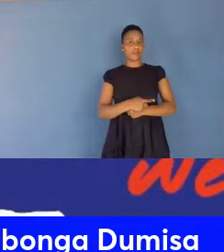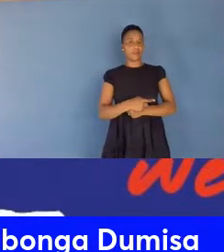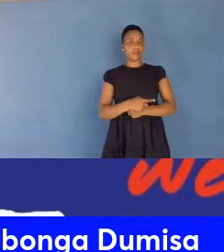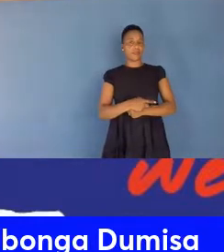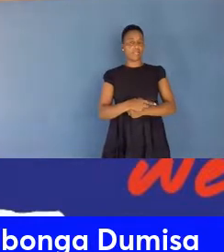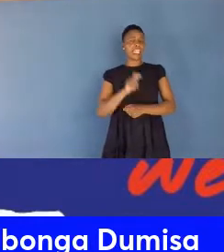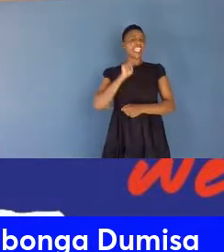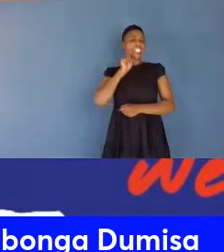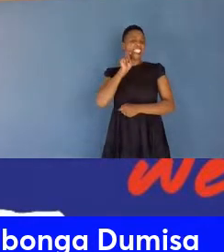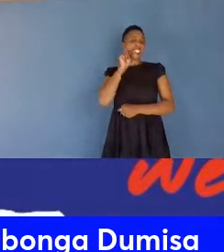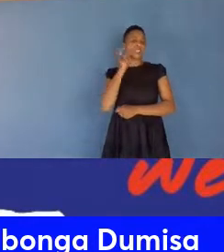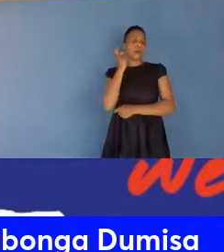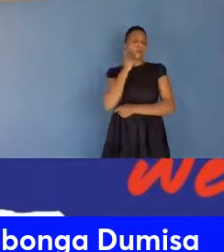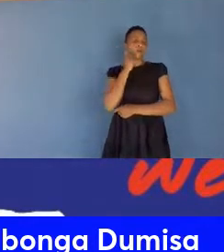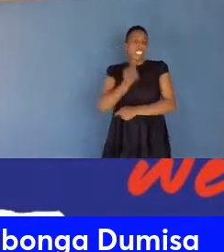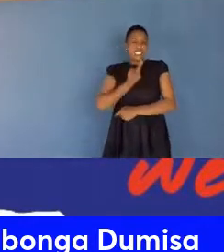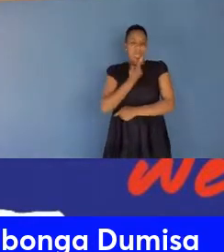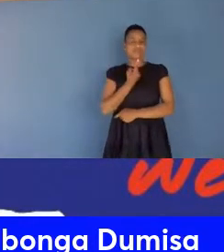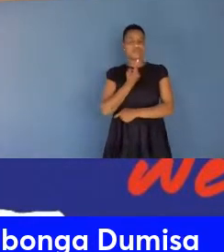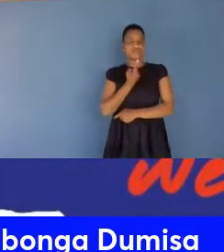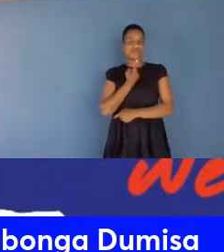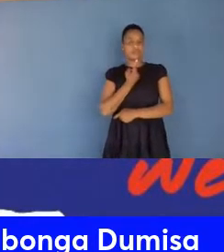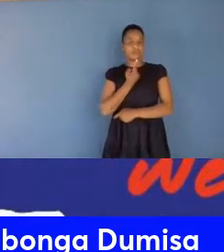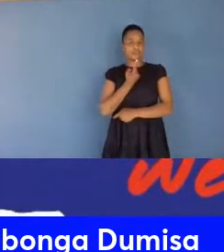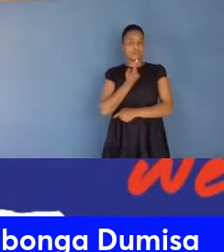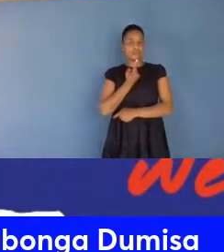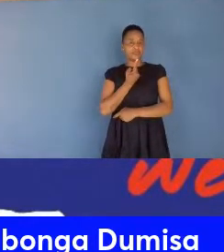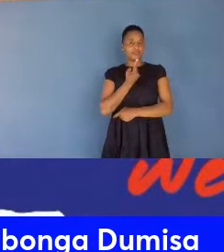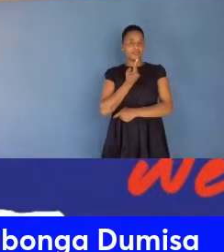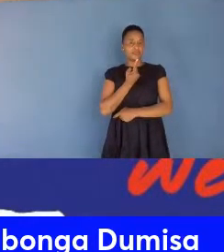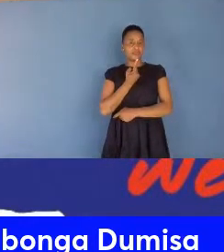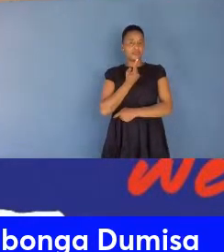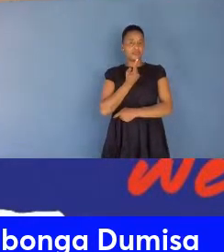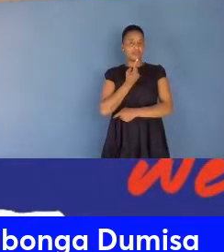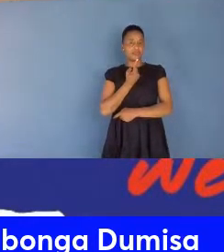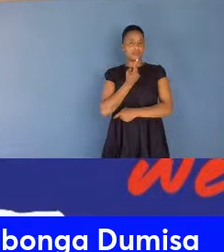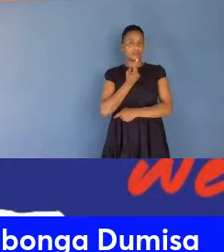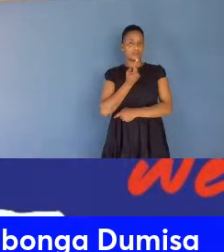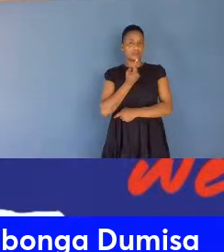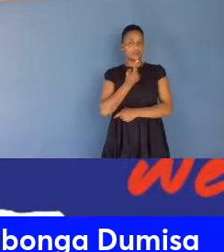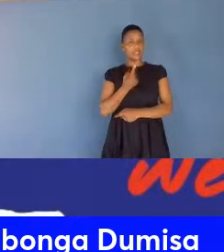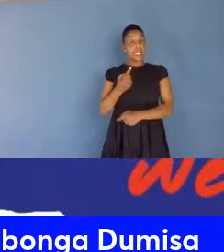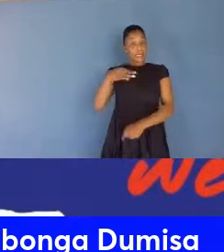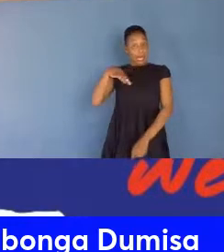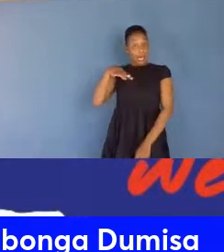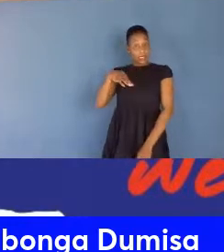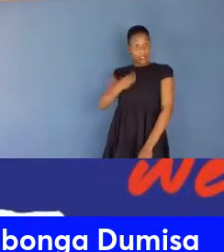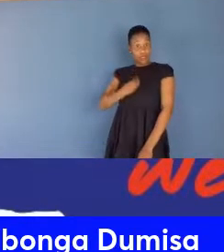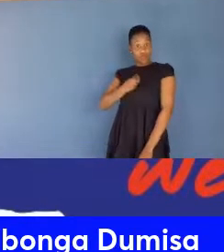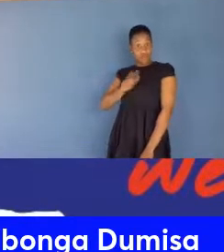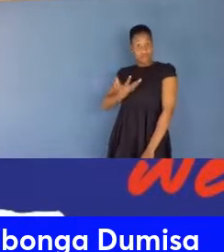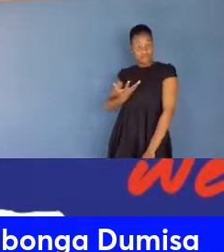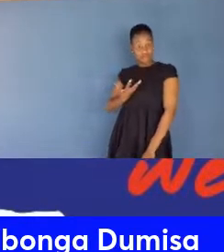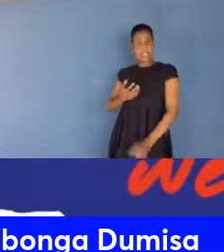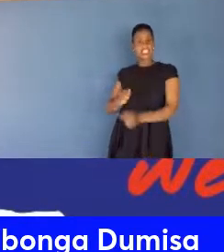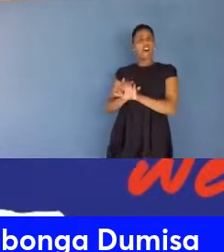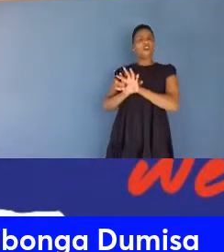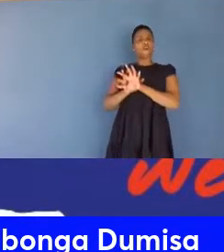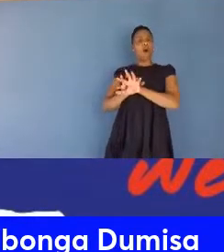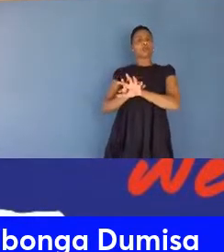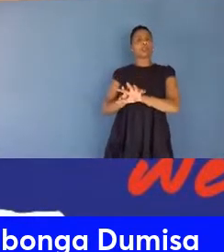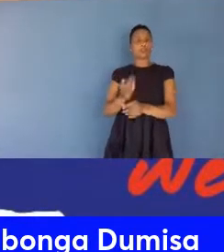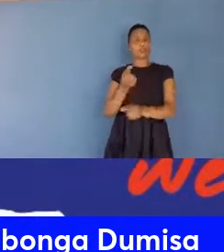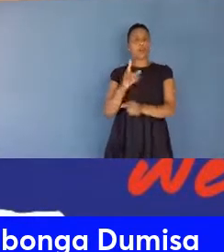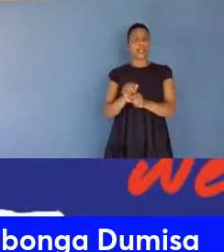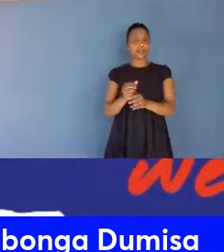pregnancy itself, some some young girls are forced into abortion because